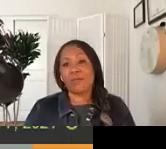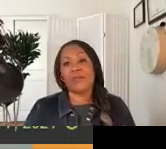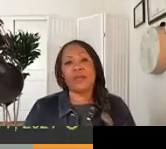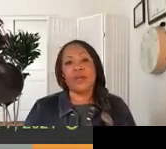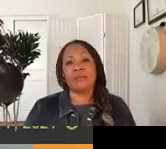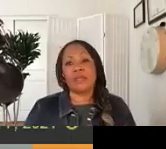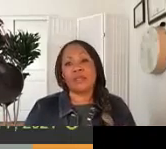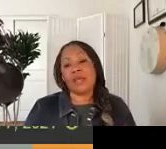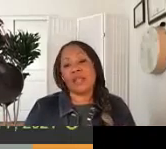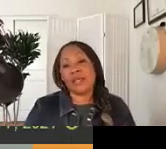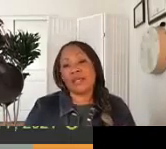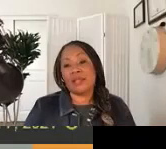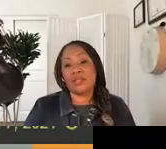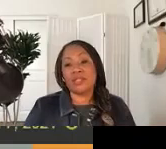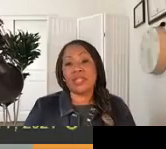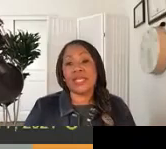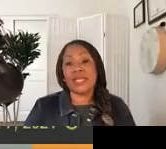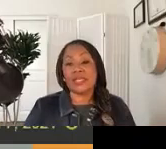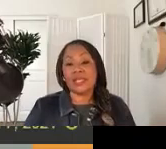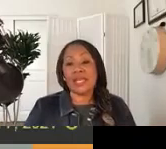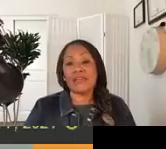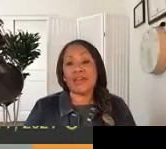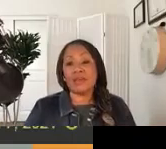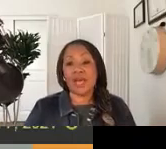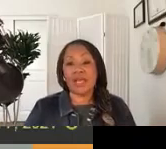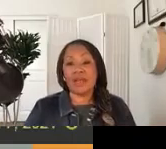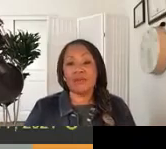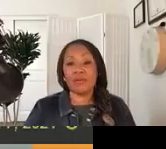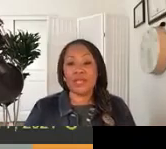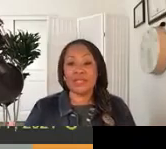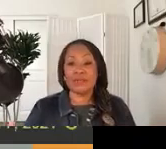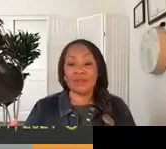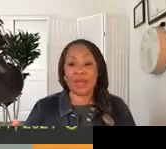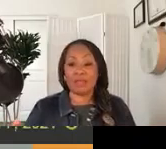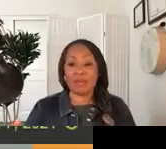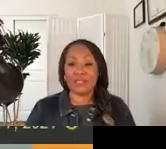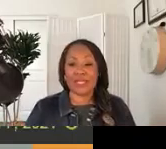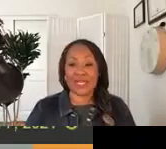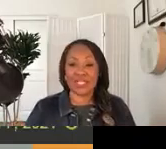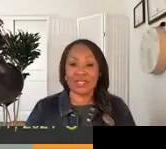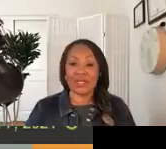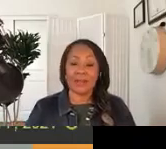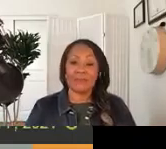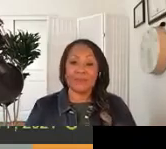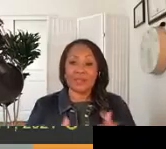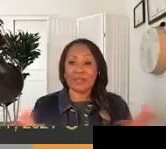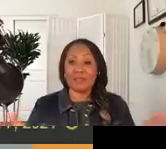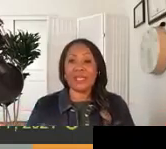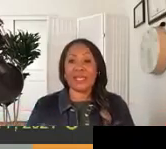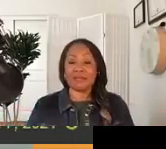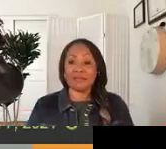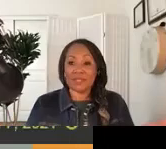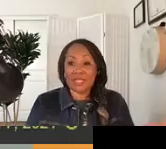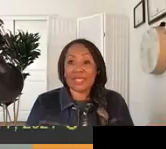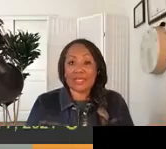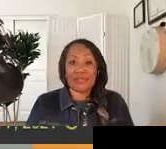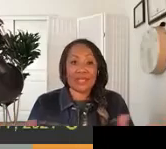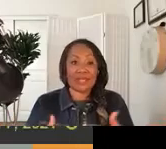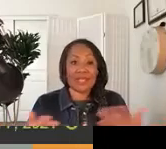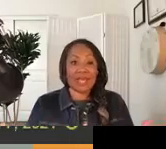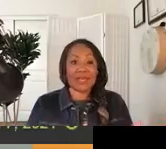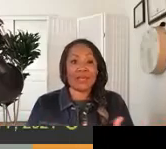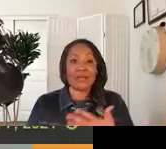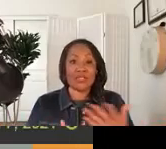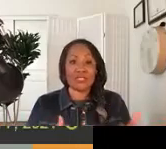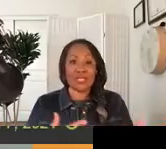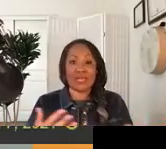now. I like it, it looks clean. And if I'm not ever present for my presentation, somebody can see it and they can